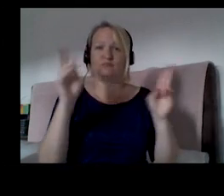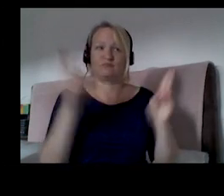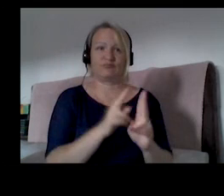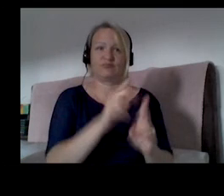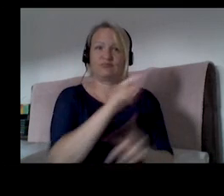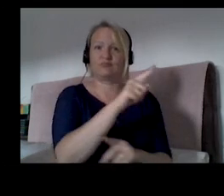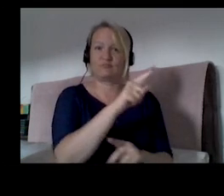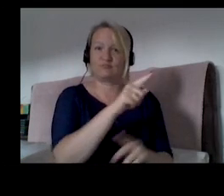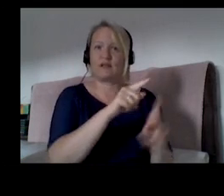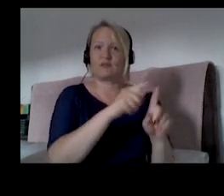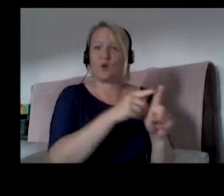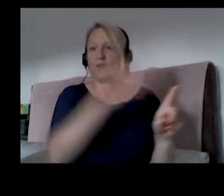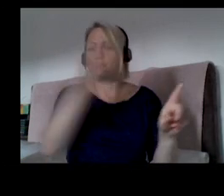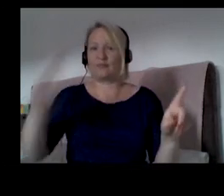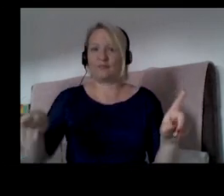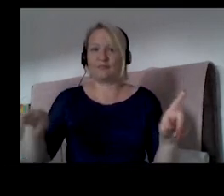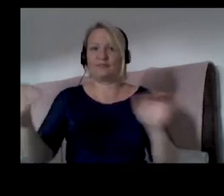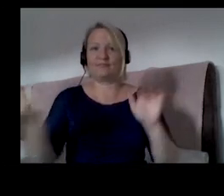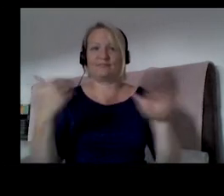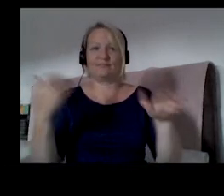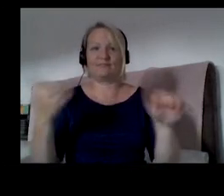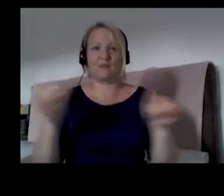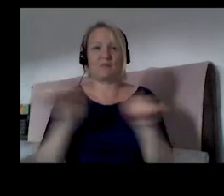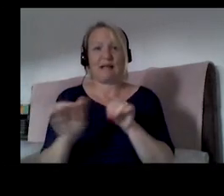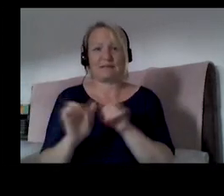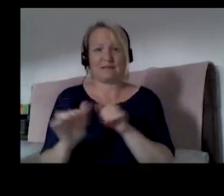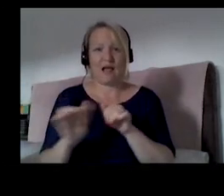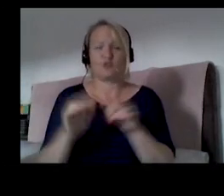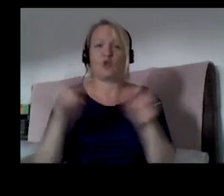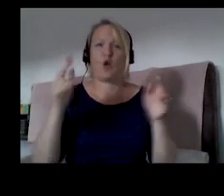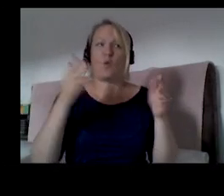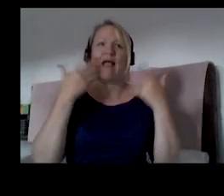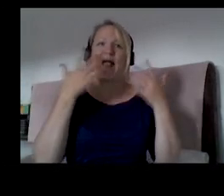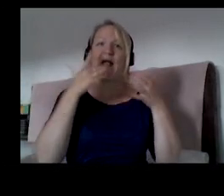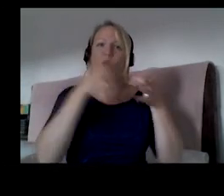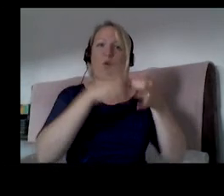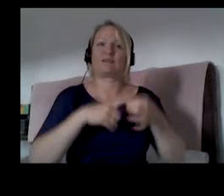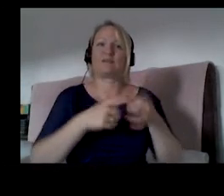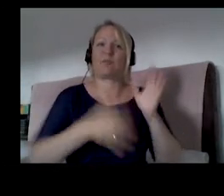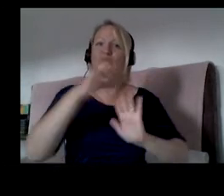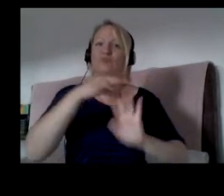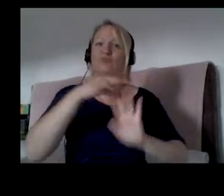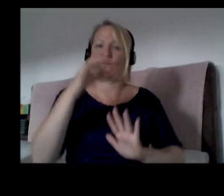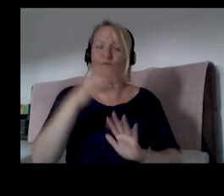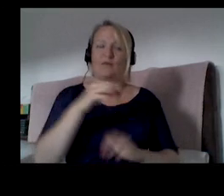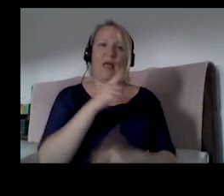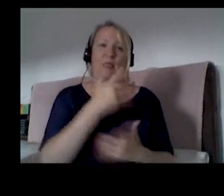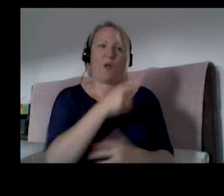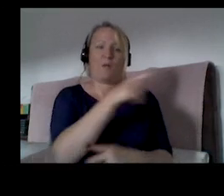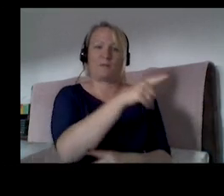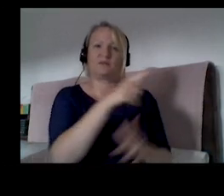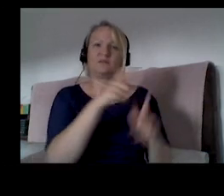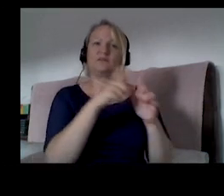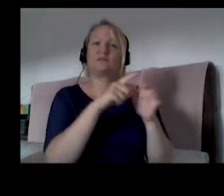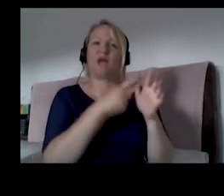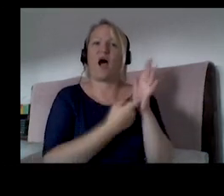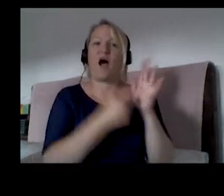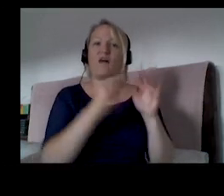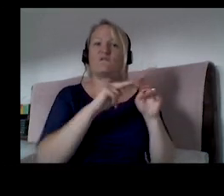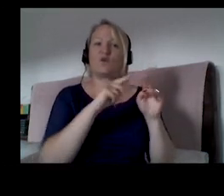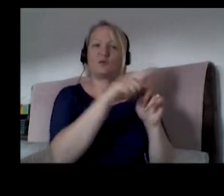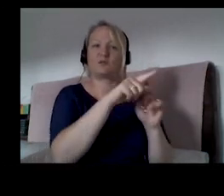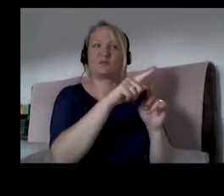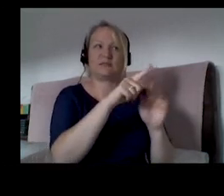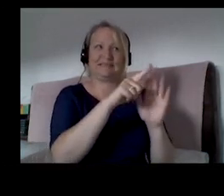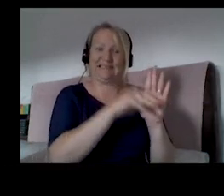Crossing, which means it would be less congested and air quality could improve. Our air quality monitoring has found that the